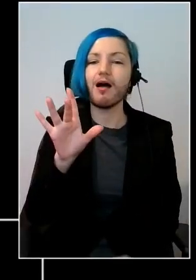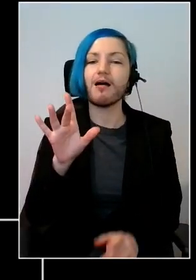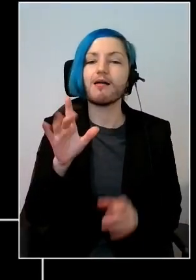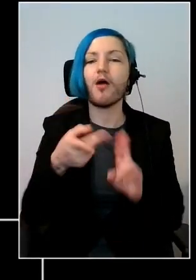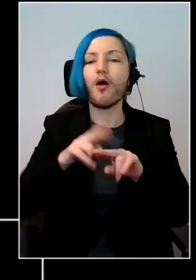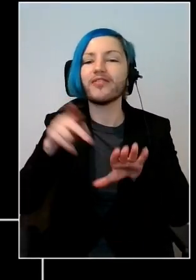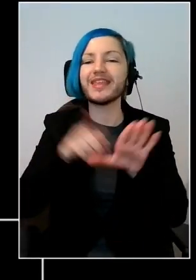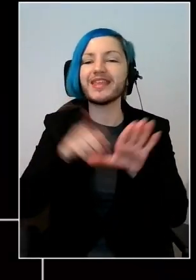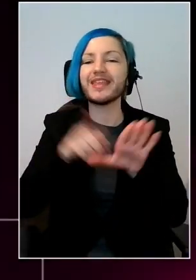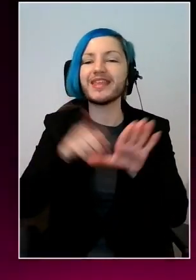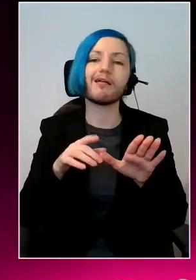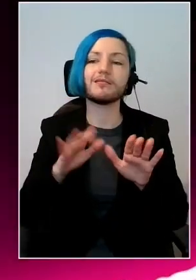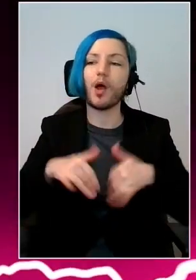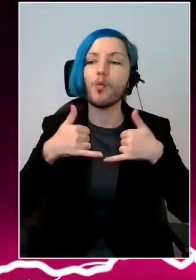very award.